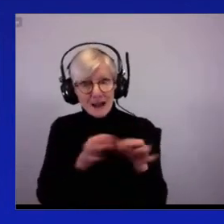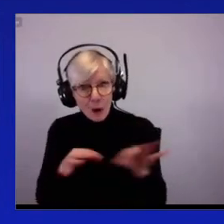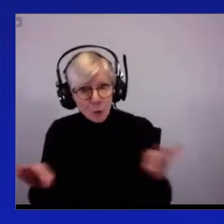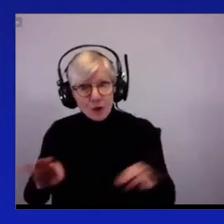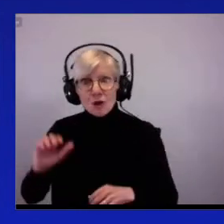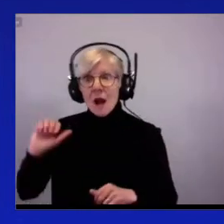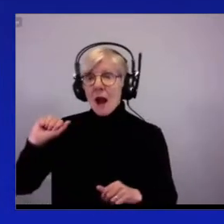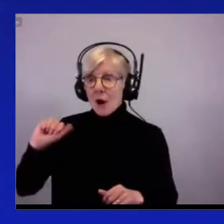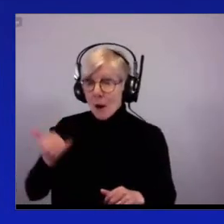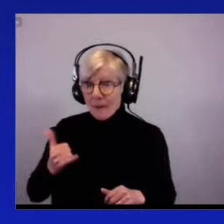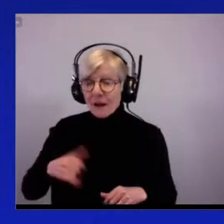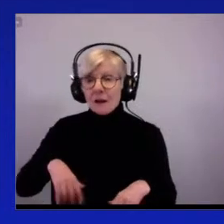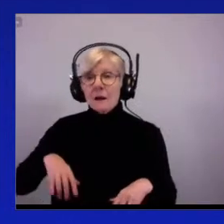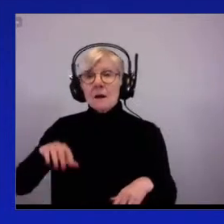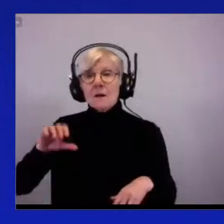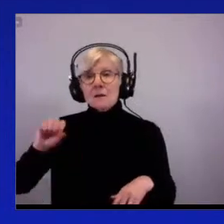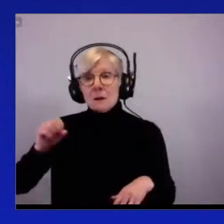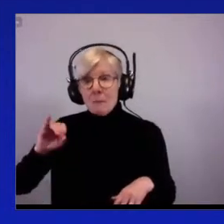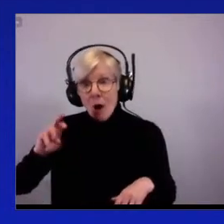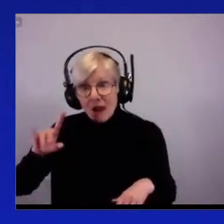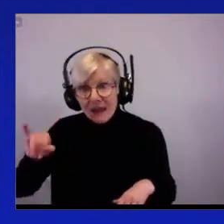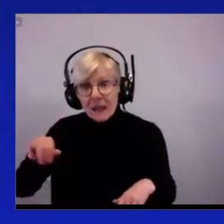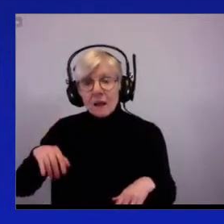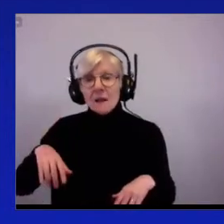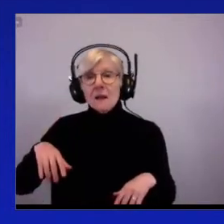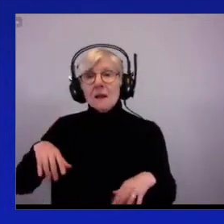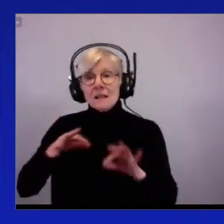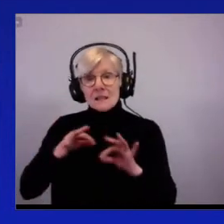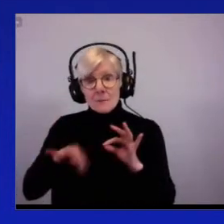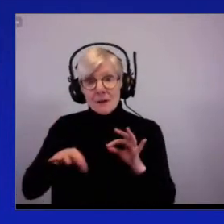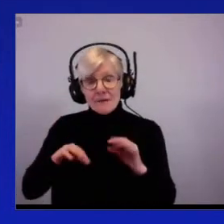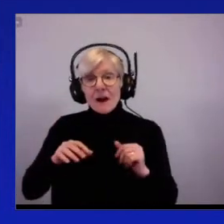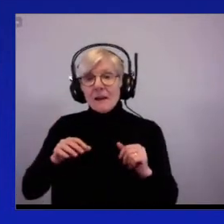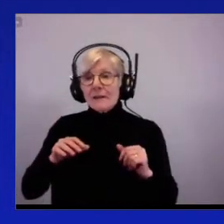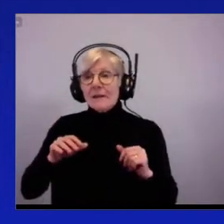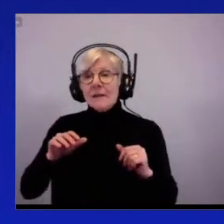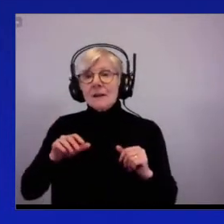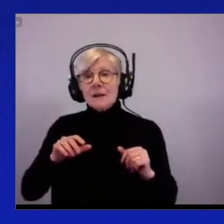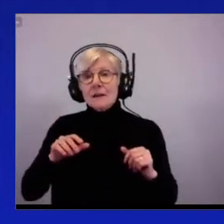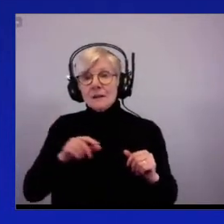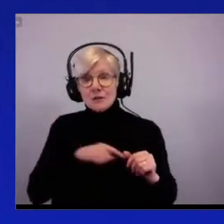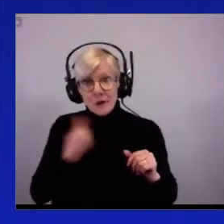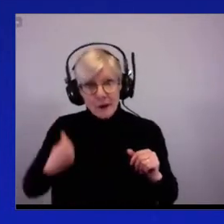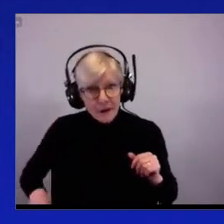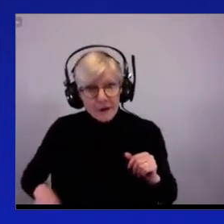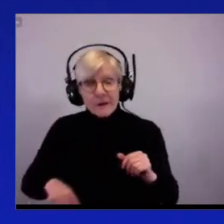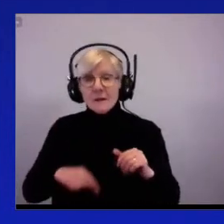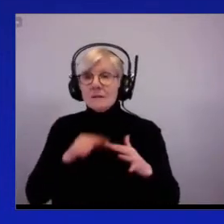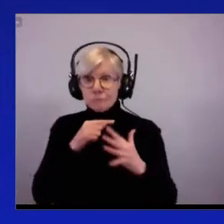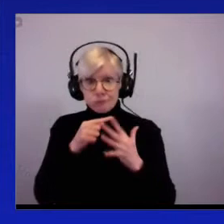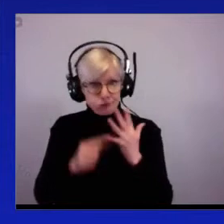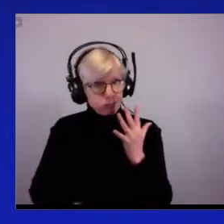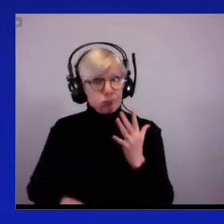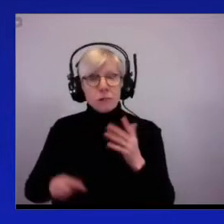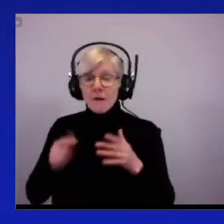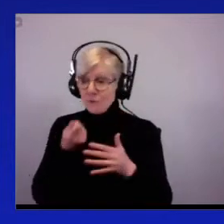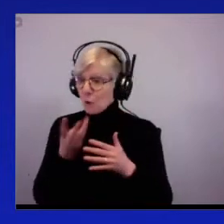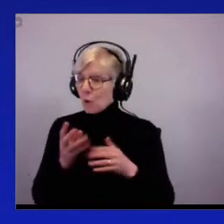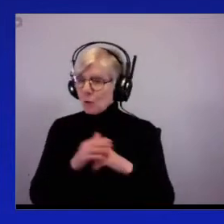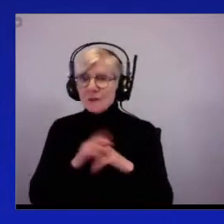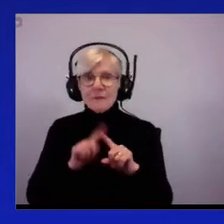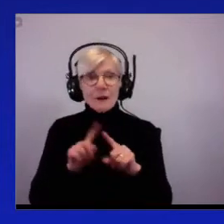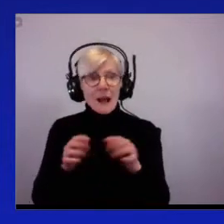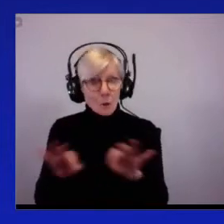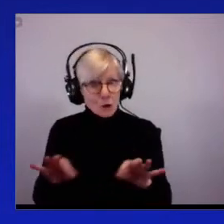simplified Chinese, Spanish. So, this is something on our minds as well. As I mentioned, we are aiming to